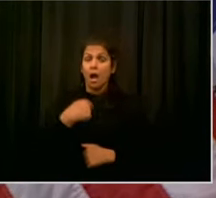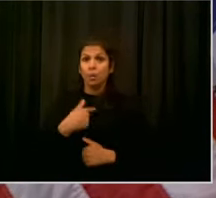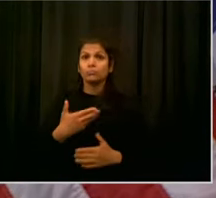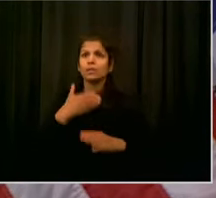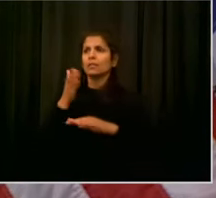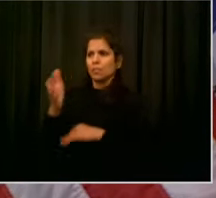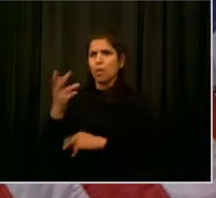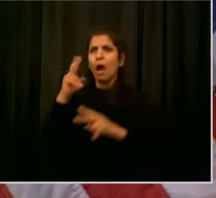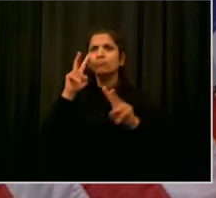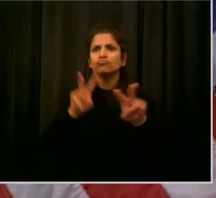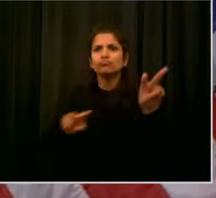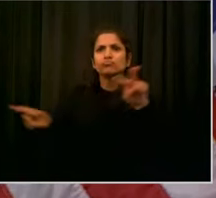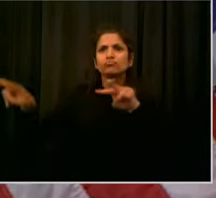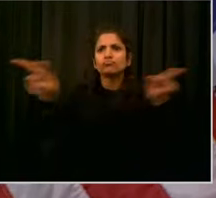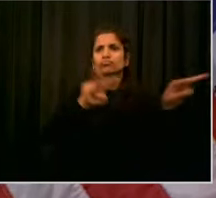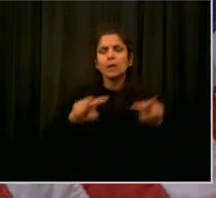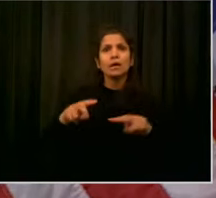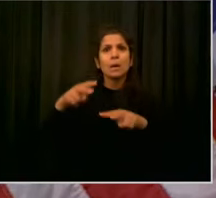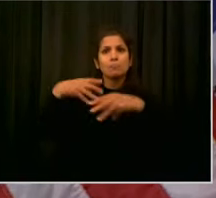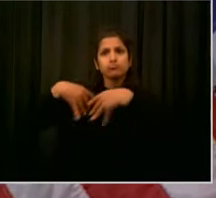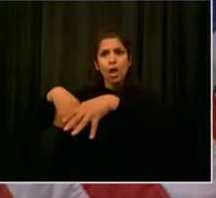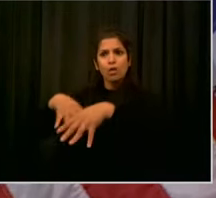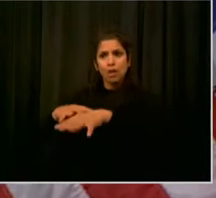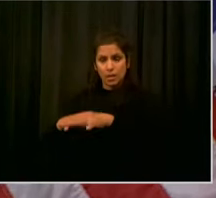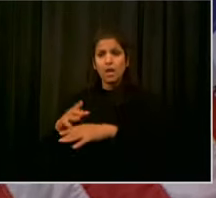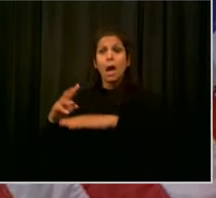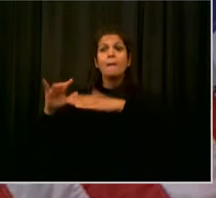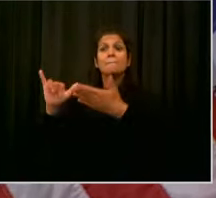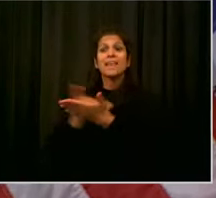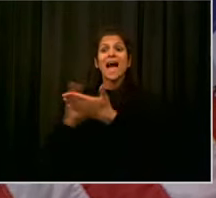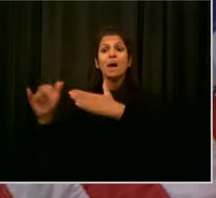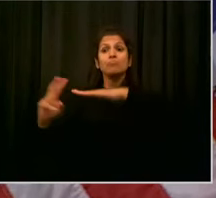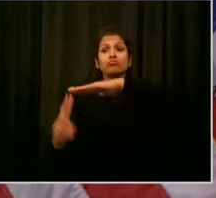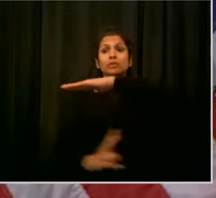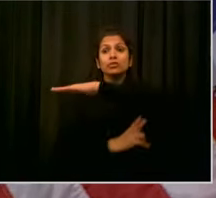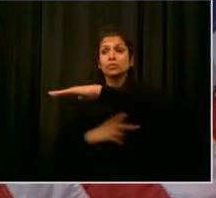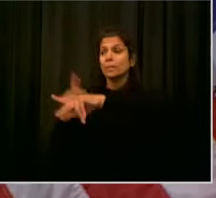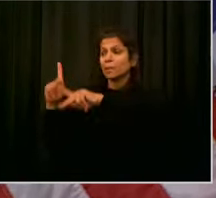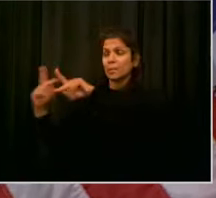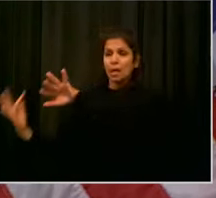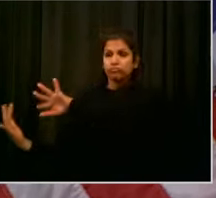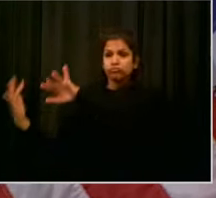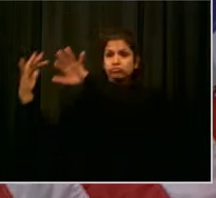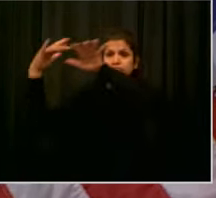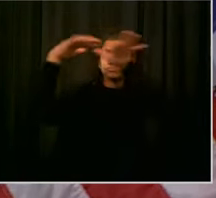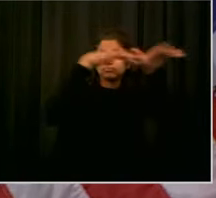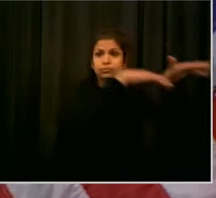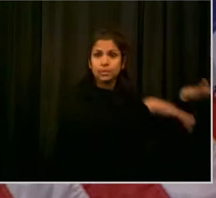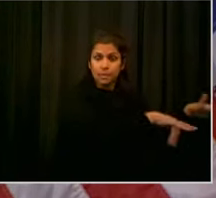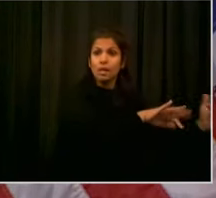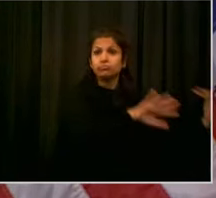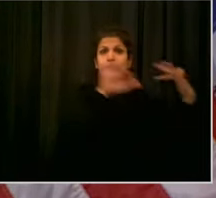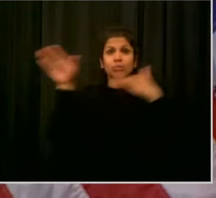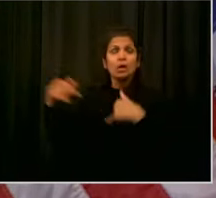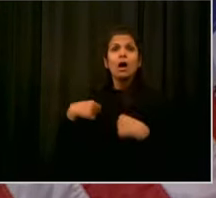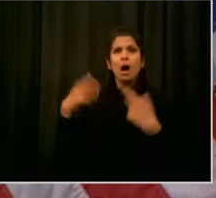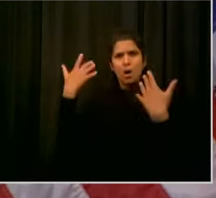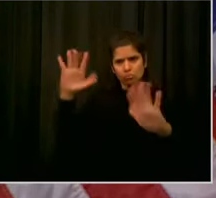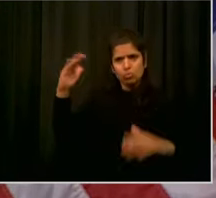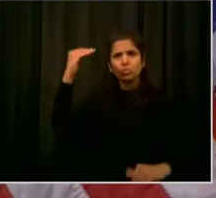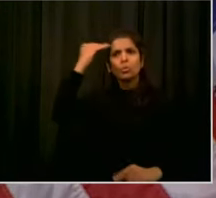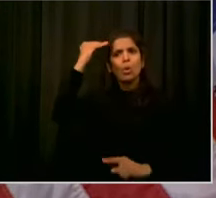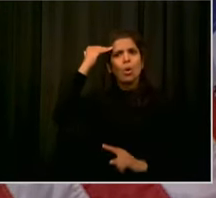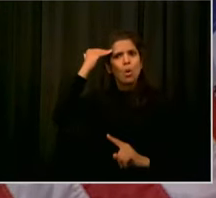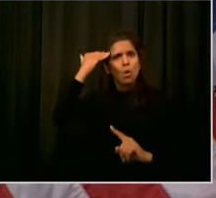nearby, and talking it through with Commissioner Shea. And I think it was the right decision